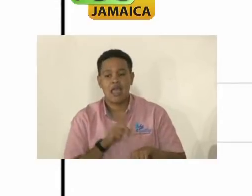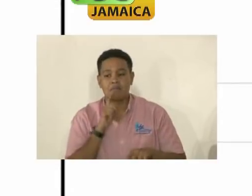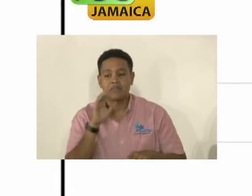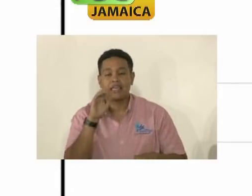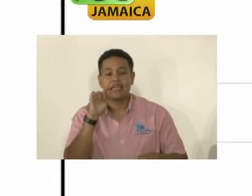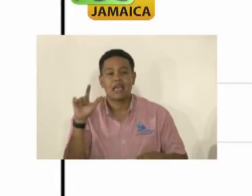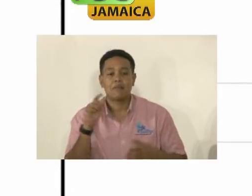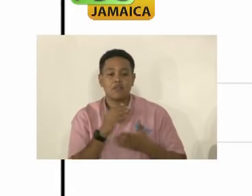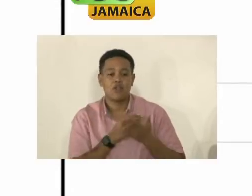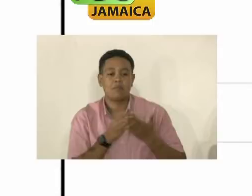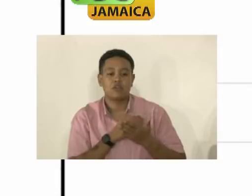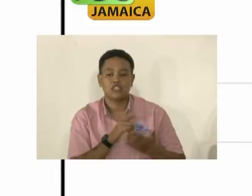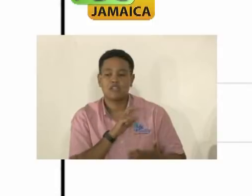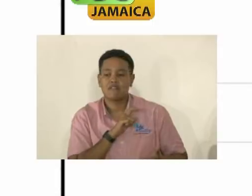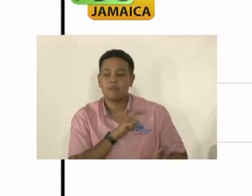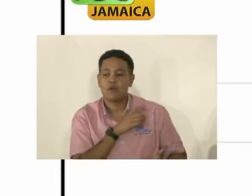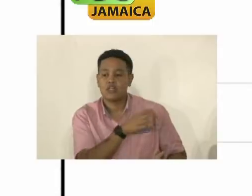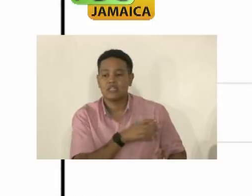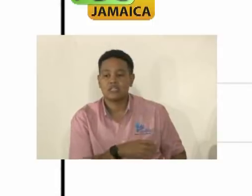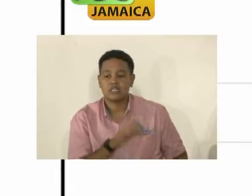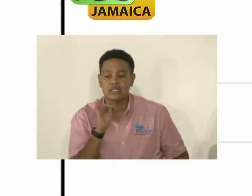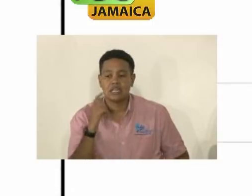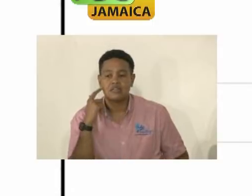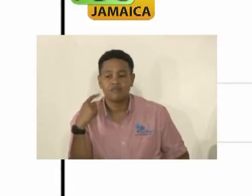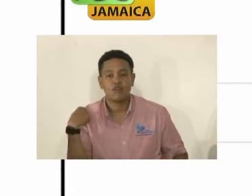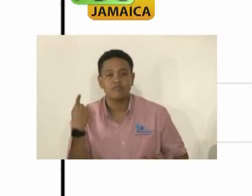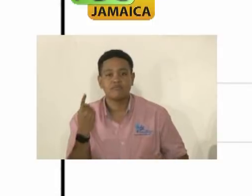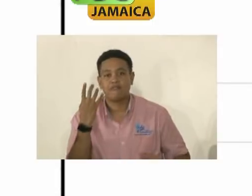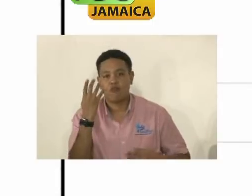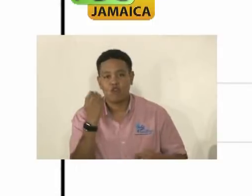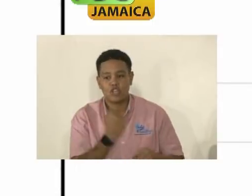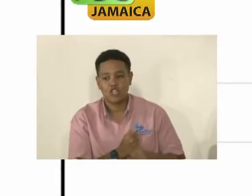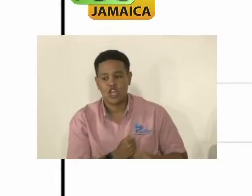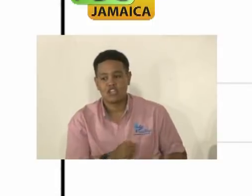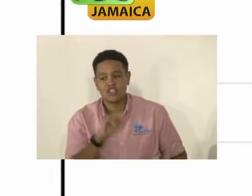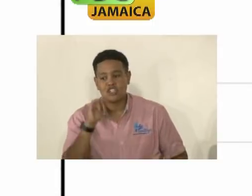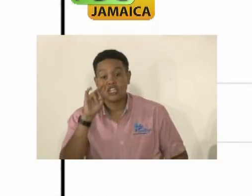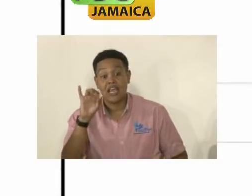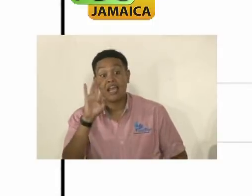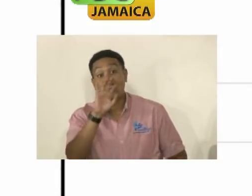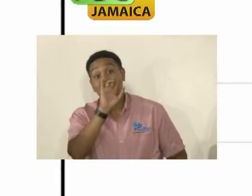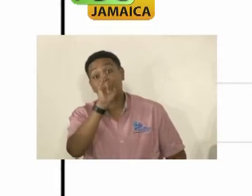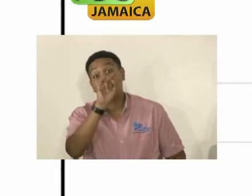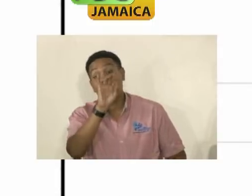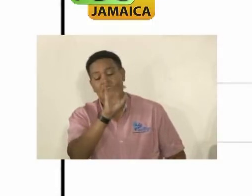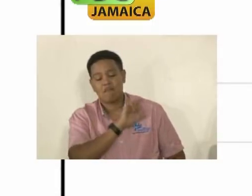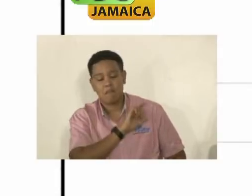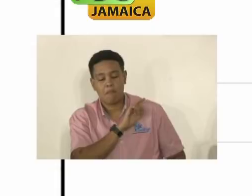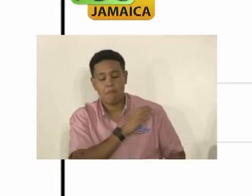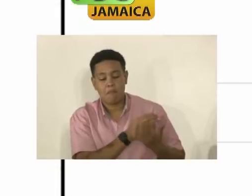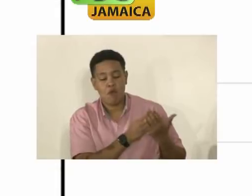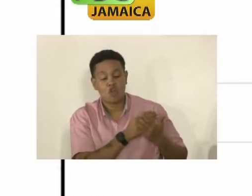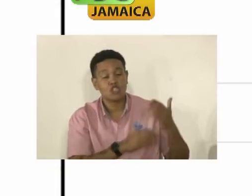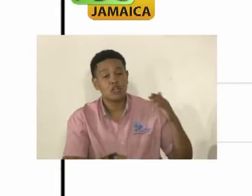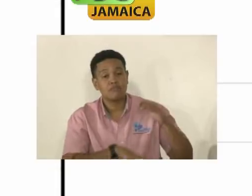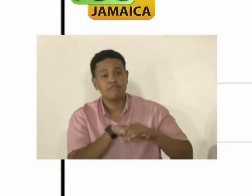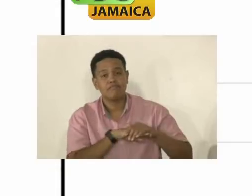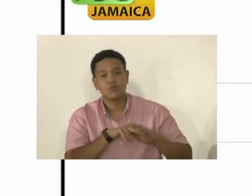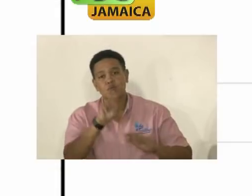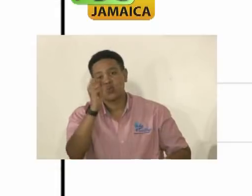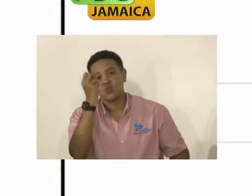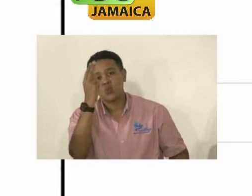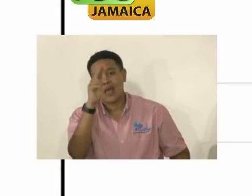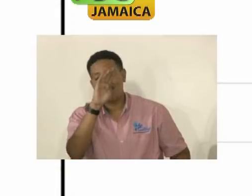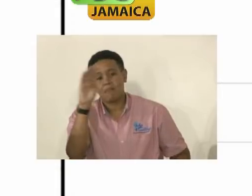capital budget of the police. That's for the last 4 years. The JDF's capital budget peaked at over 12 billion